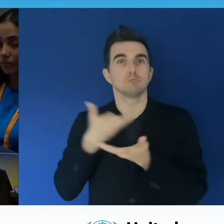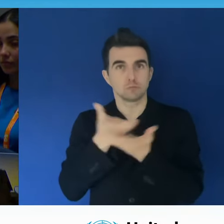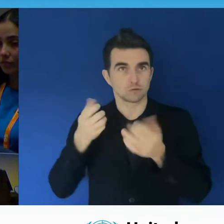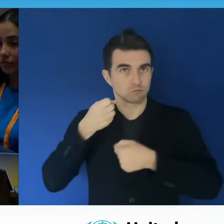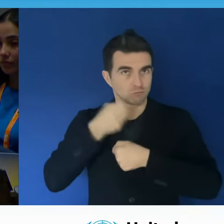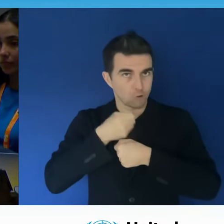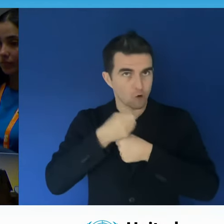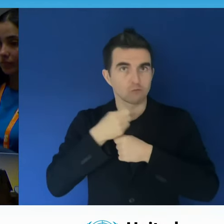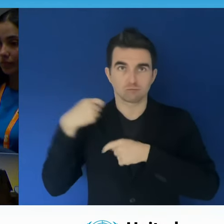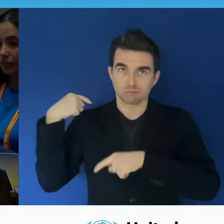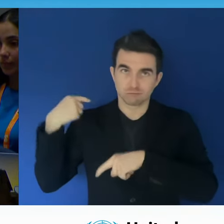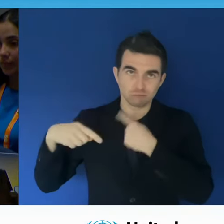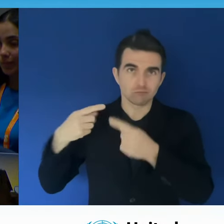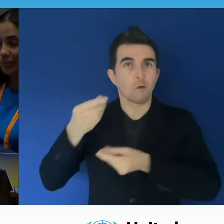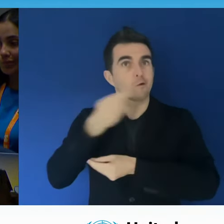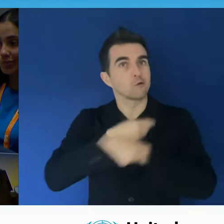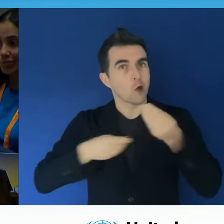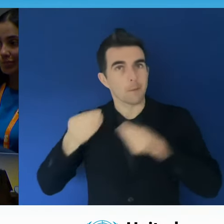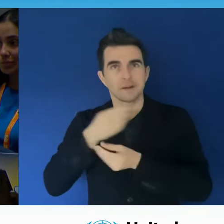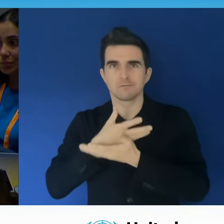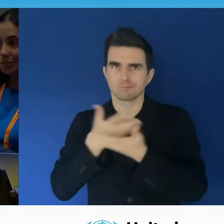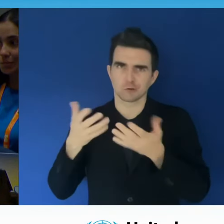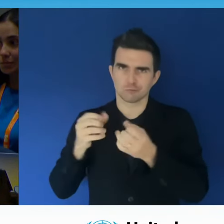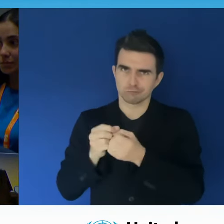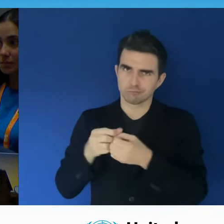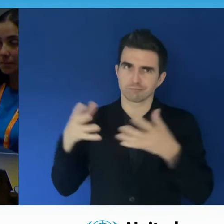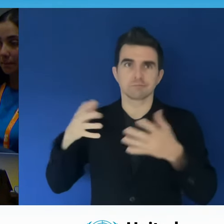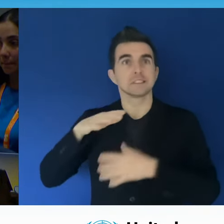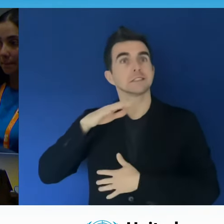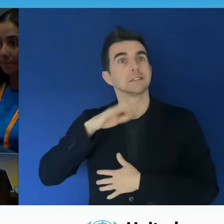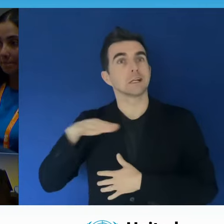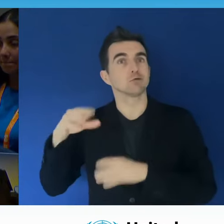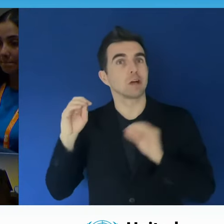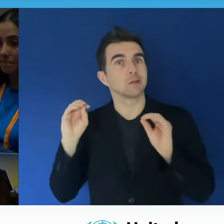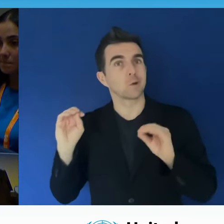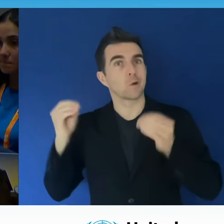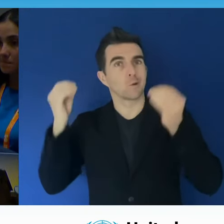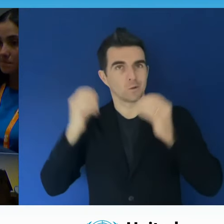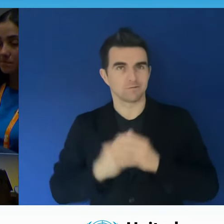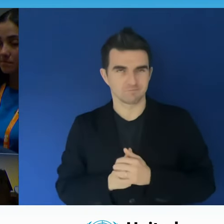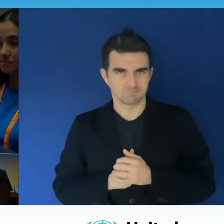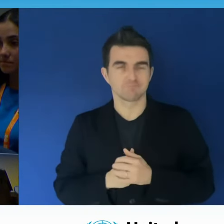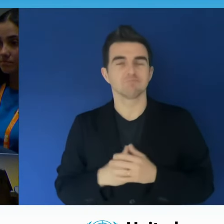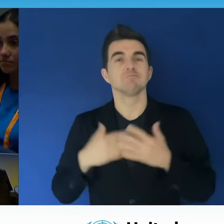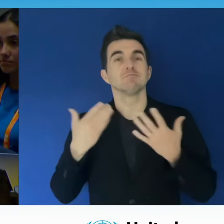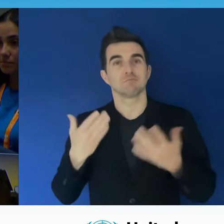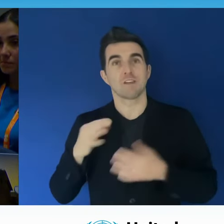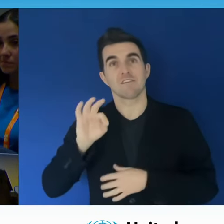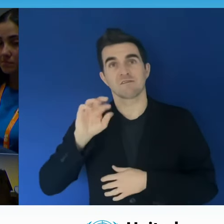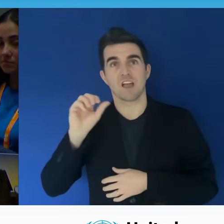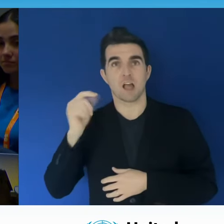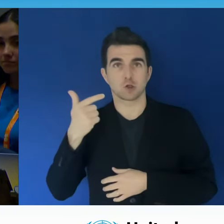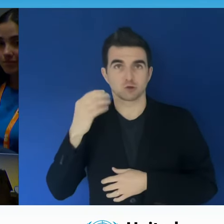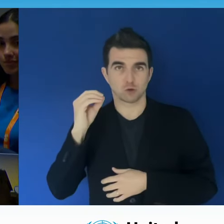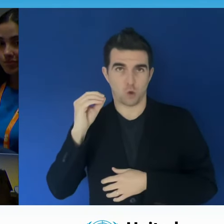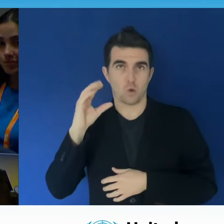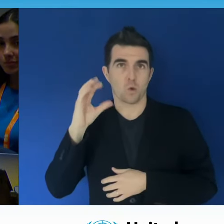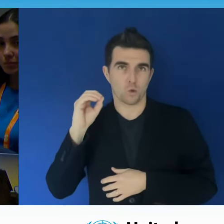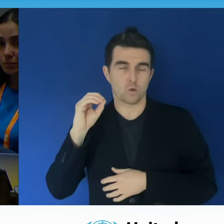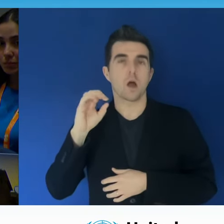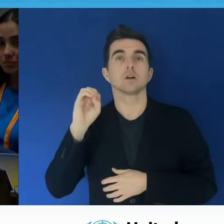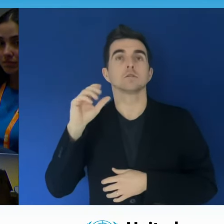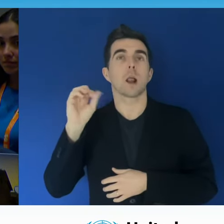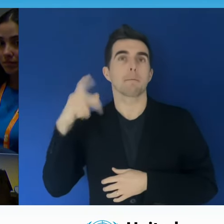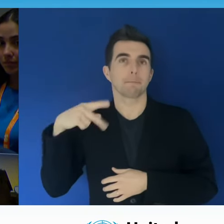and Mr. Murilo Fragoso Slomka de Oliveira, founder of the Blossom Project of Walter Wells for